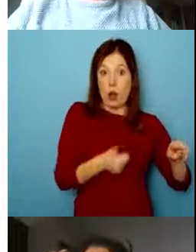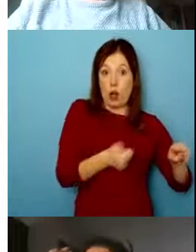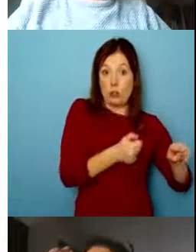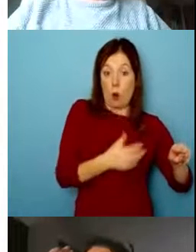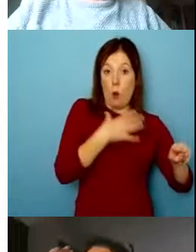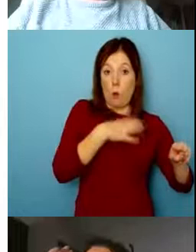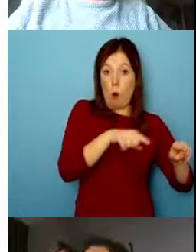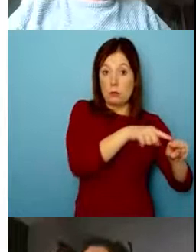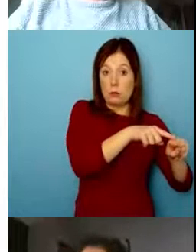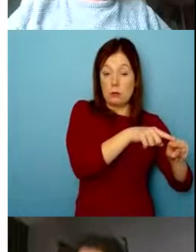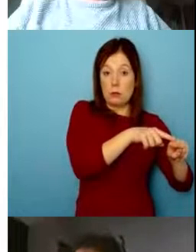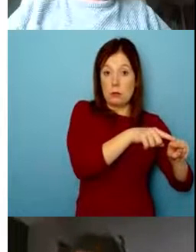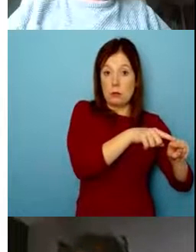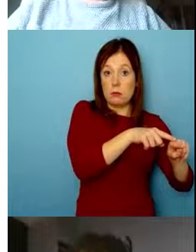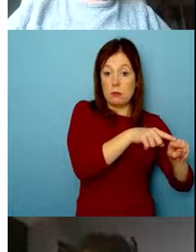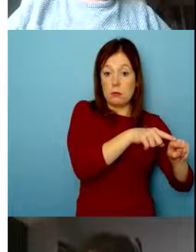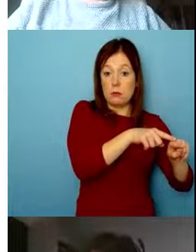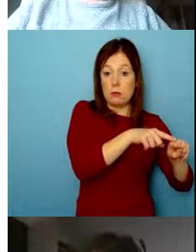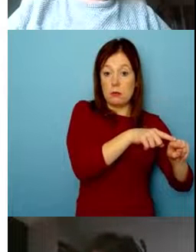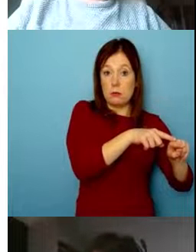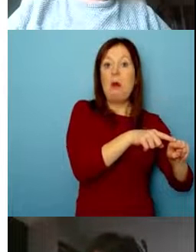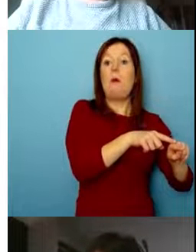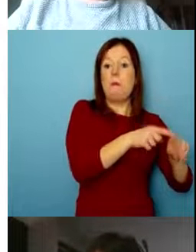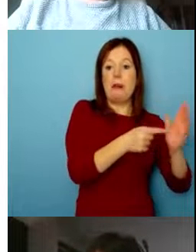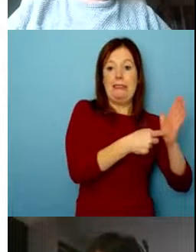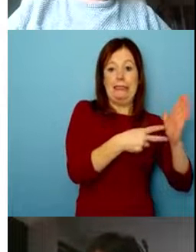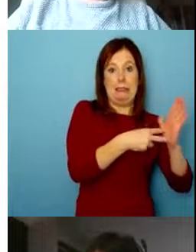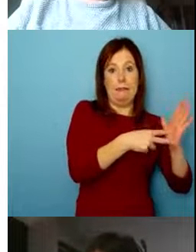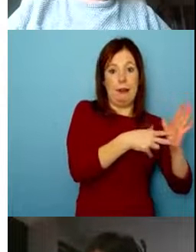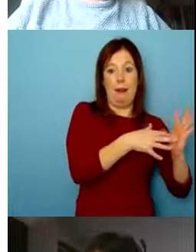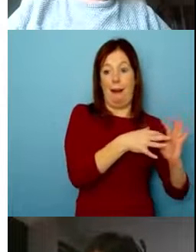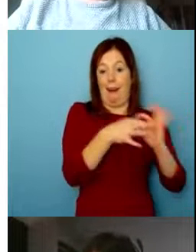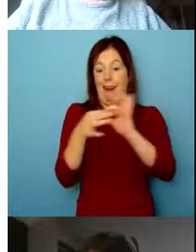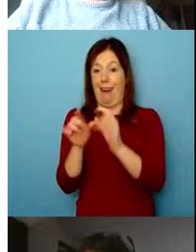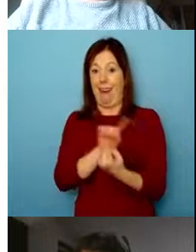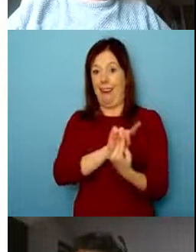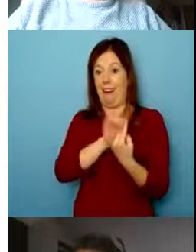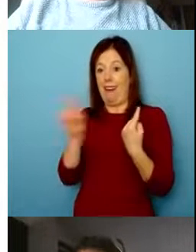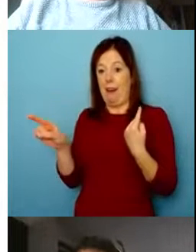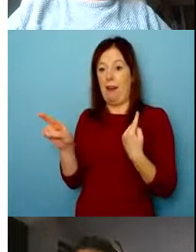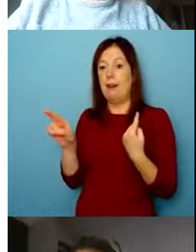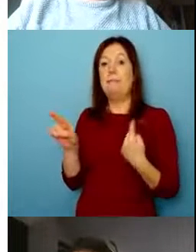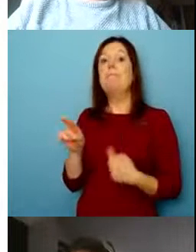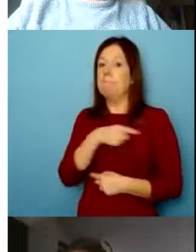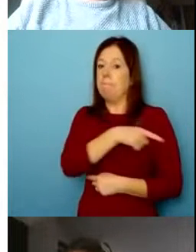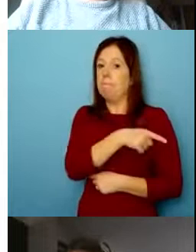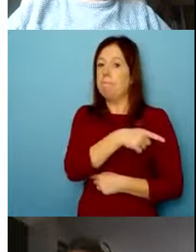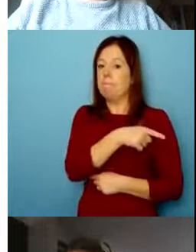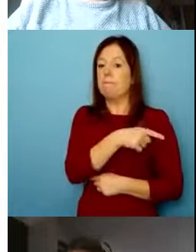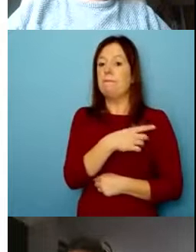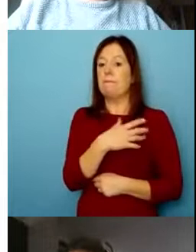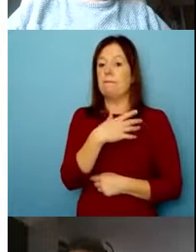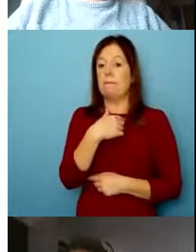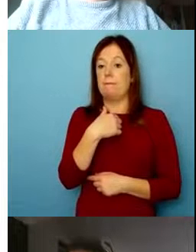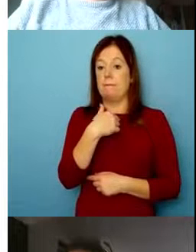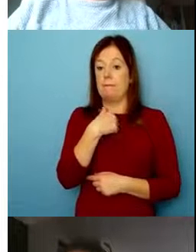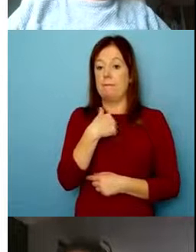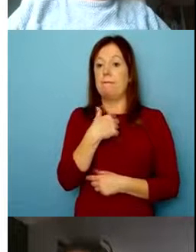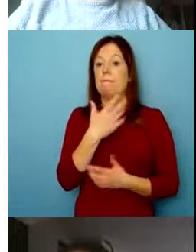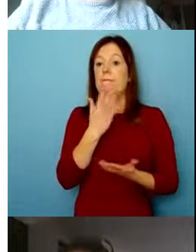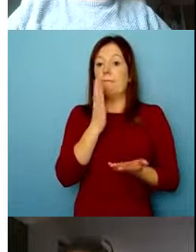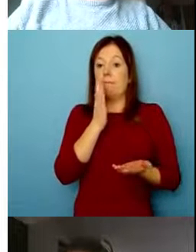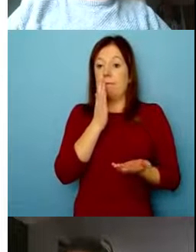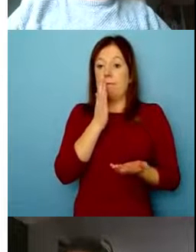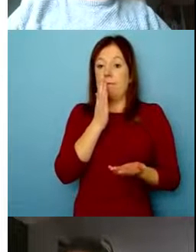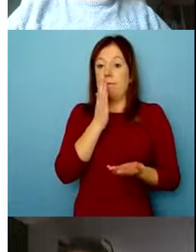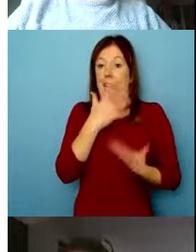magnification turned on? And in this case, the TV device will reply to the application and say, yes, I do want screen